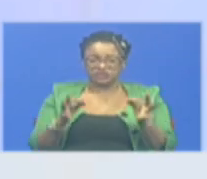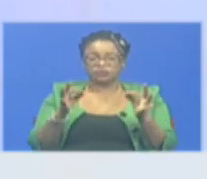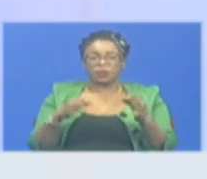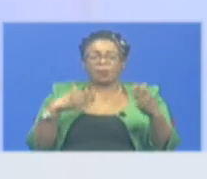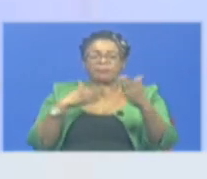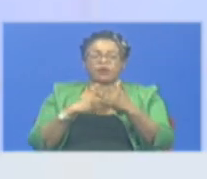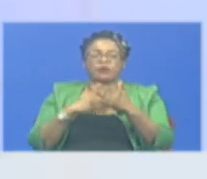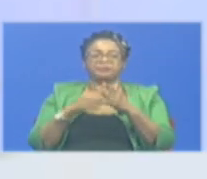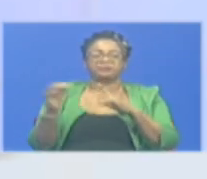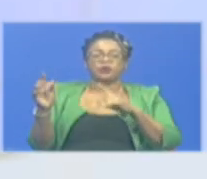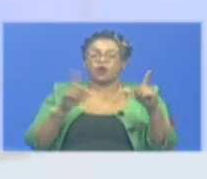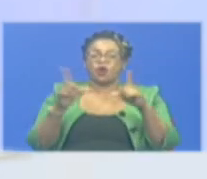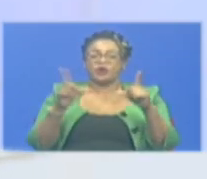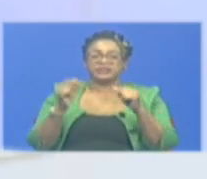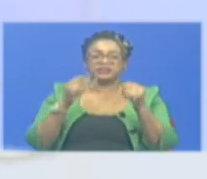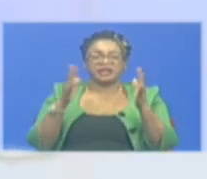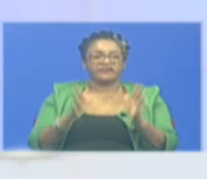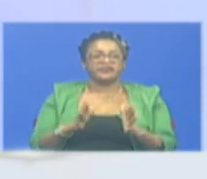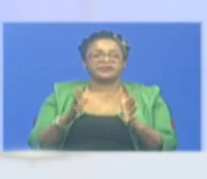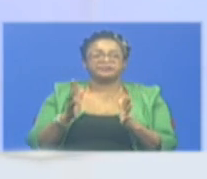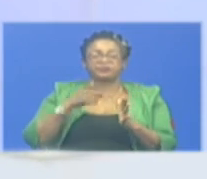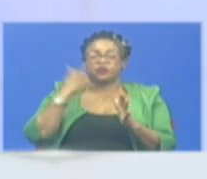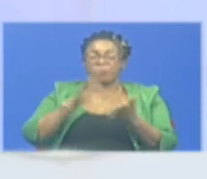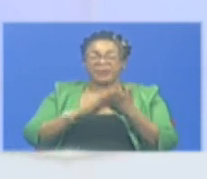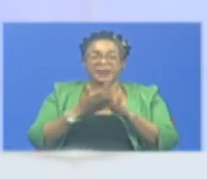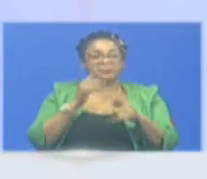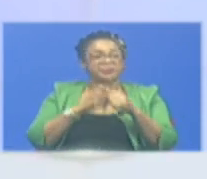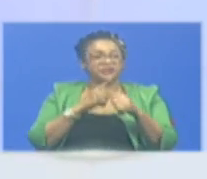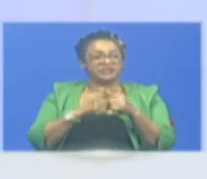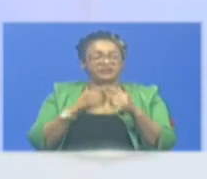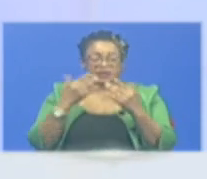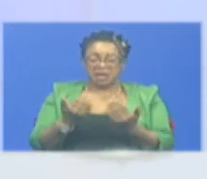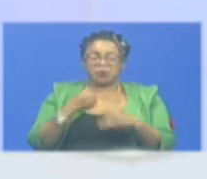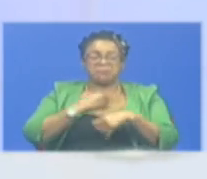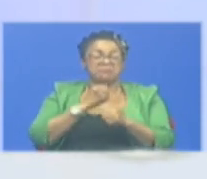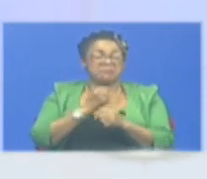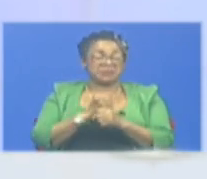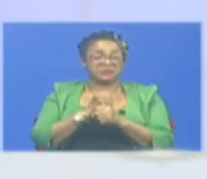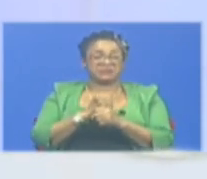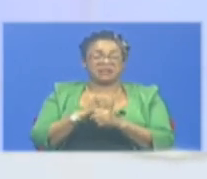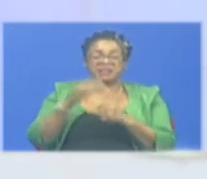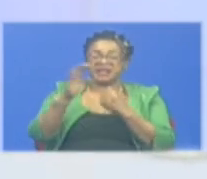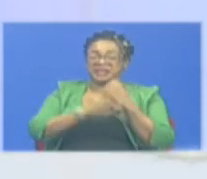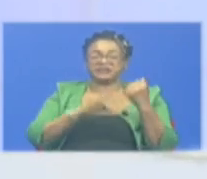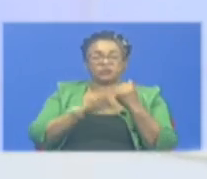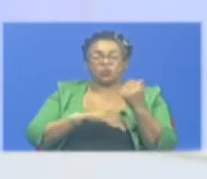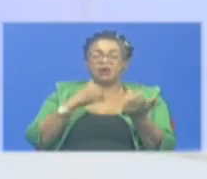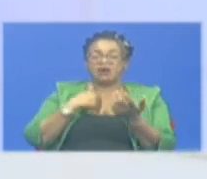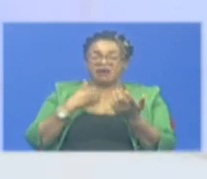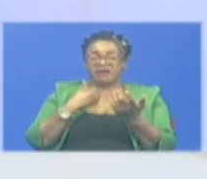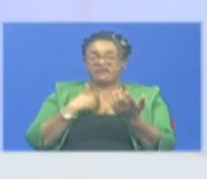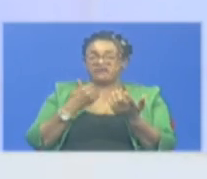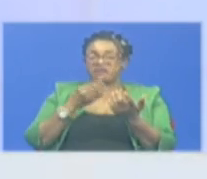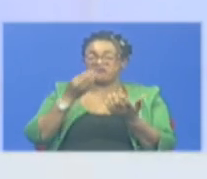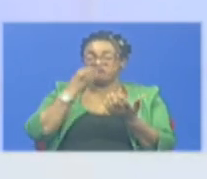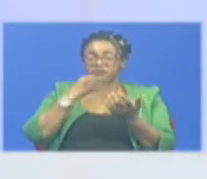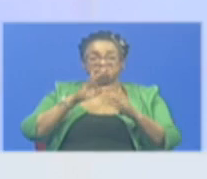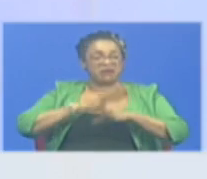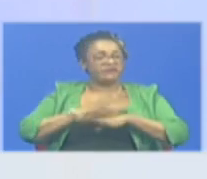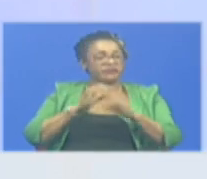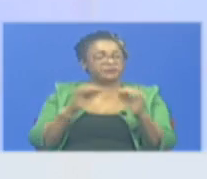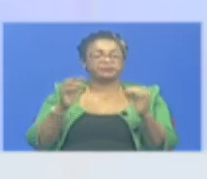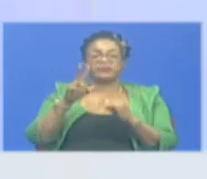truck drivers who have turned positive means the country will be starved of critical food supplies from Tanzania. Victor